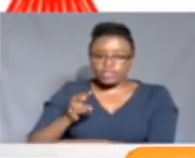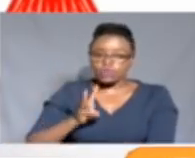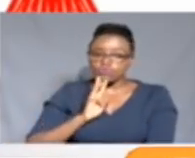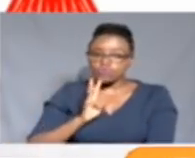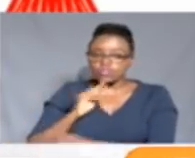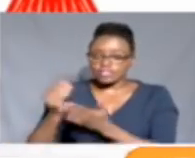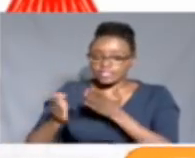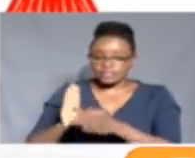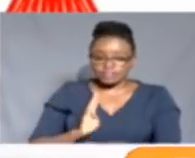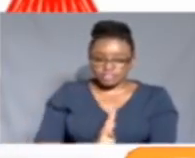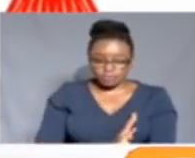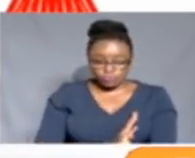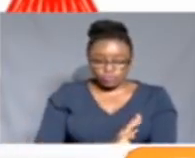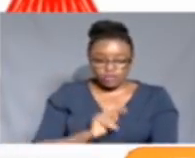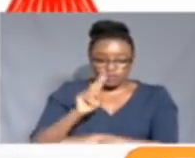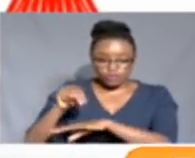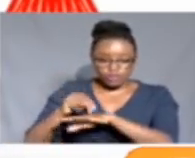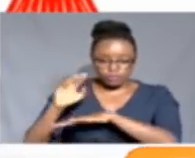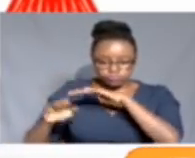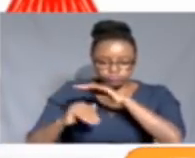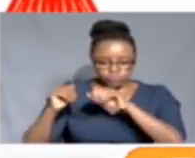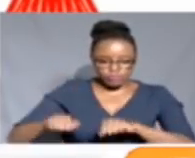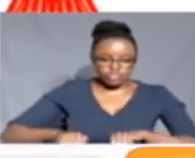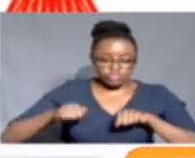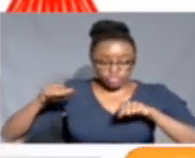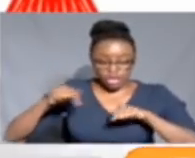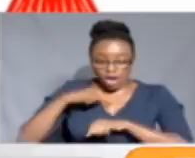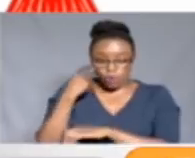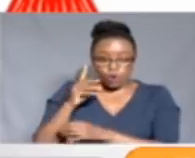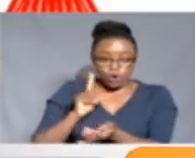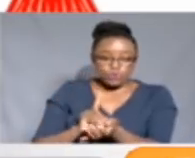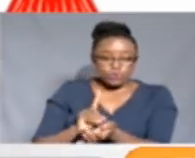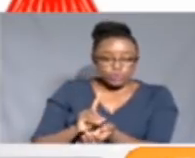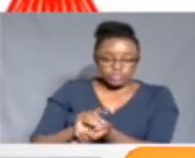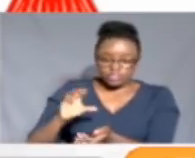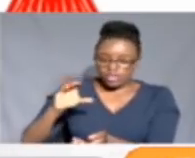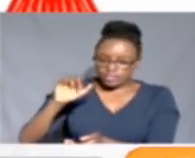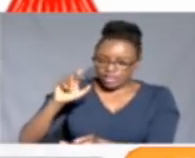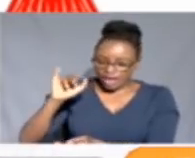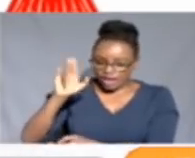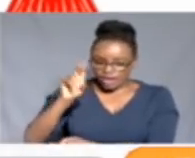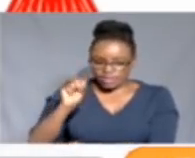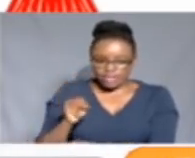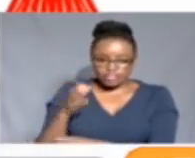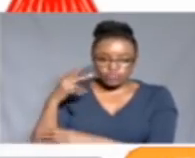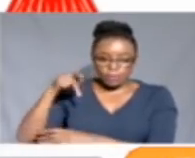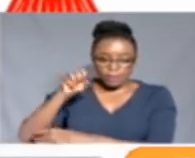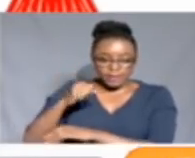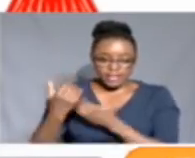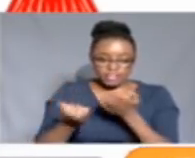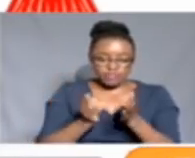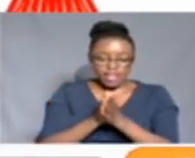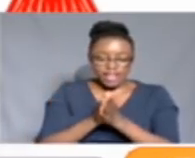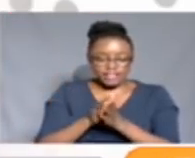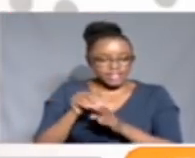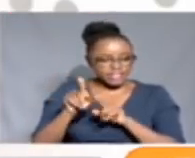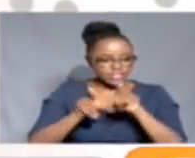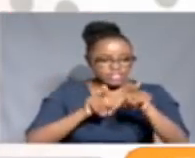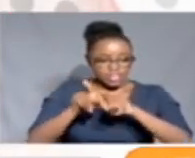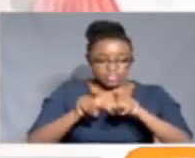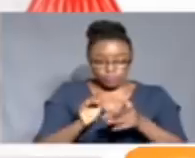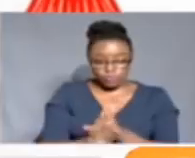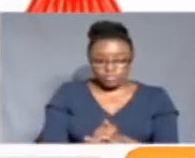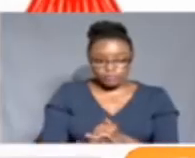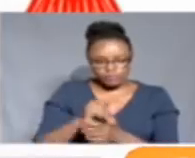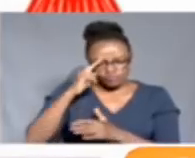Board. For National Deputy Chair Programs, Dr. Engineer Cyrus Njiru, former PS Trade, Transport. And